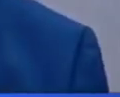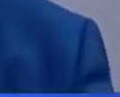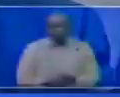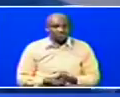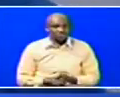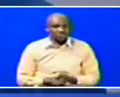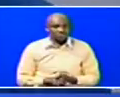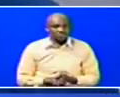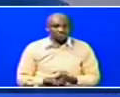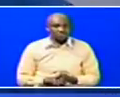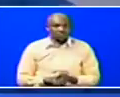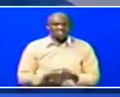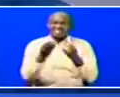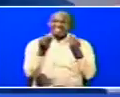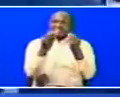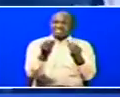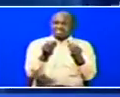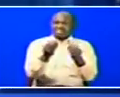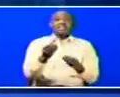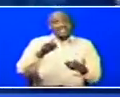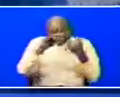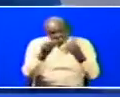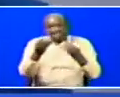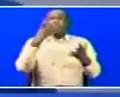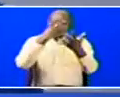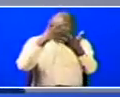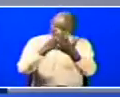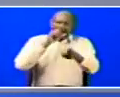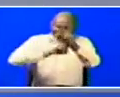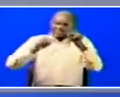It was easier to arrest me at the airport